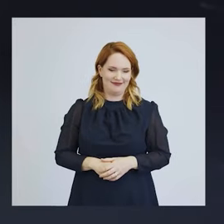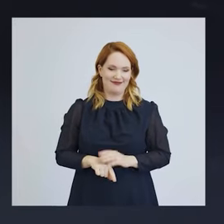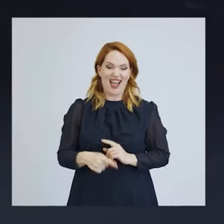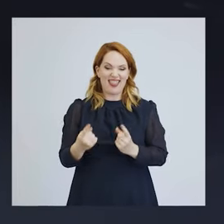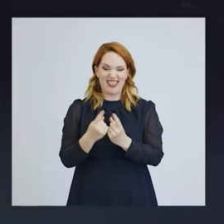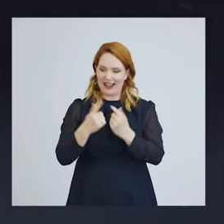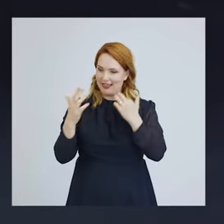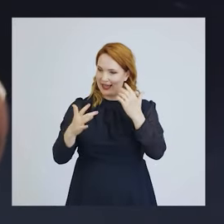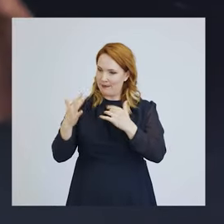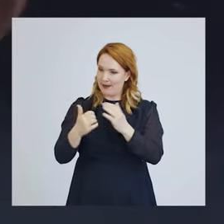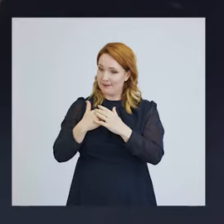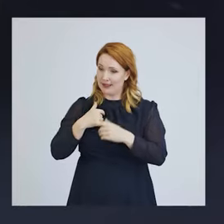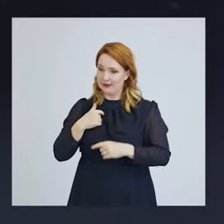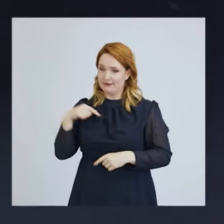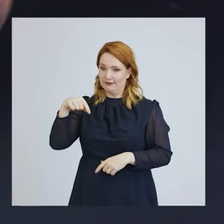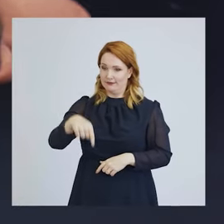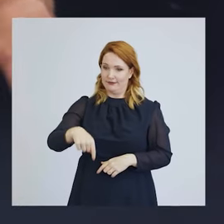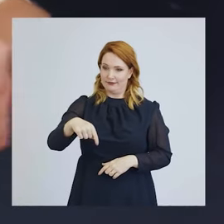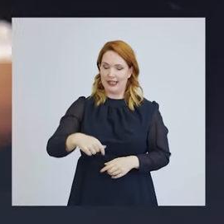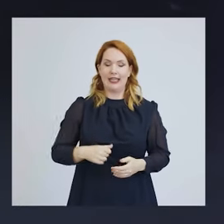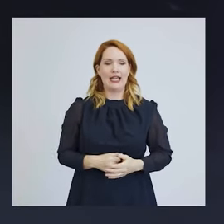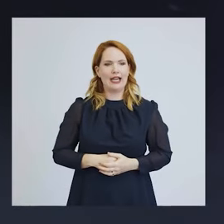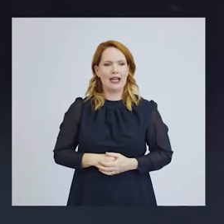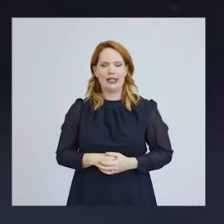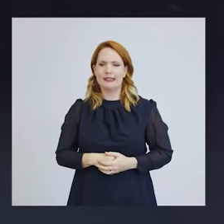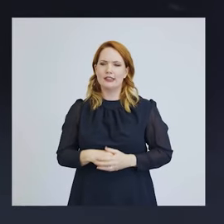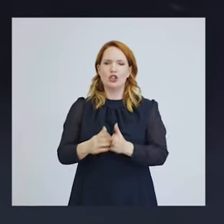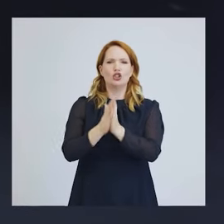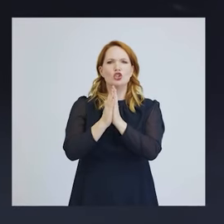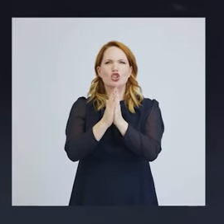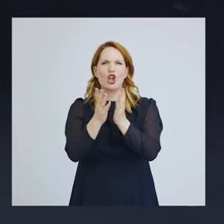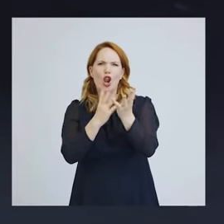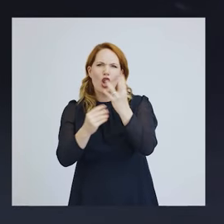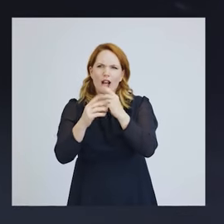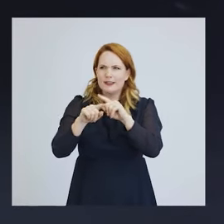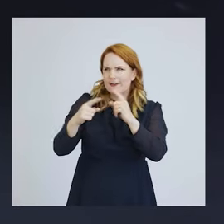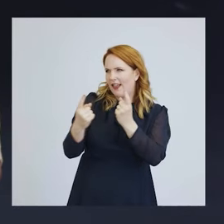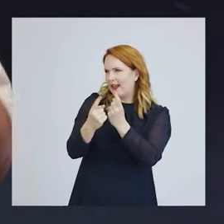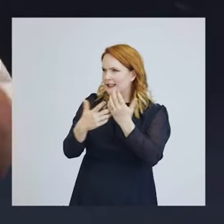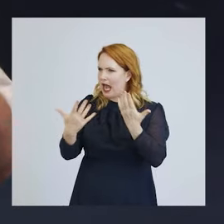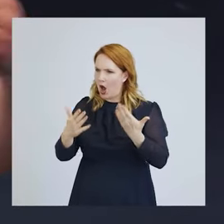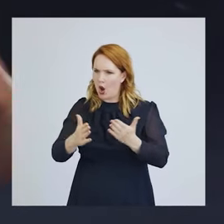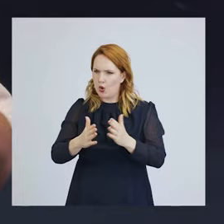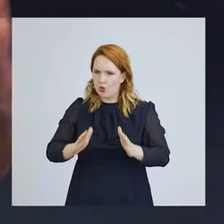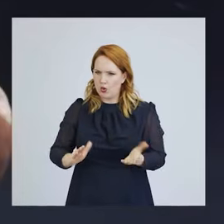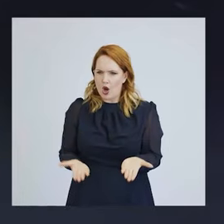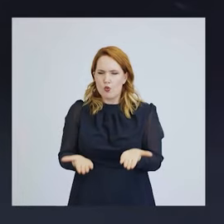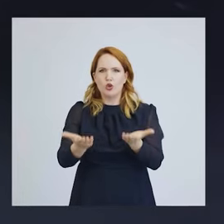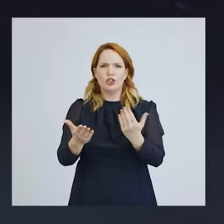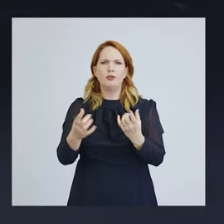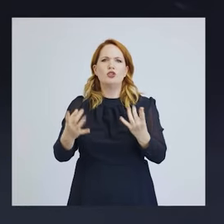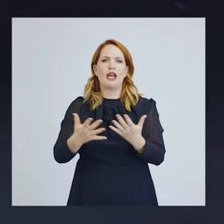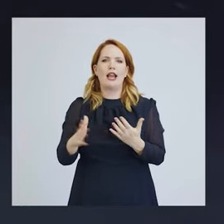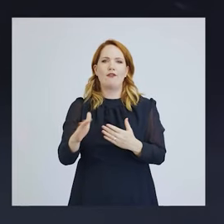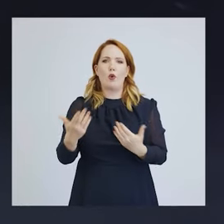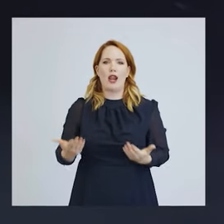was a punk. Another memory that I have is actually being up here. And you know, when you're learning just the different dynamics of worship